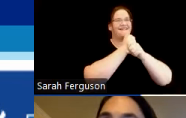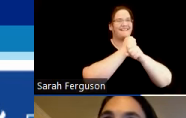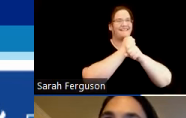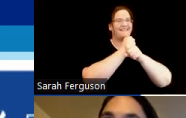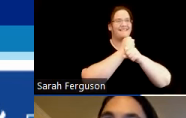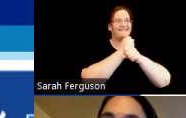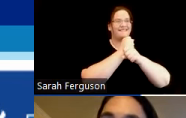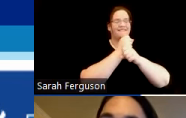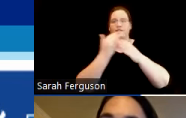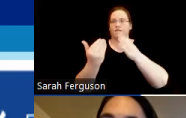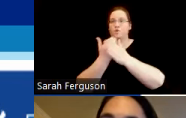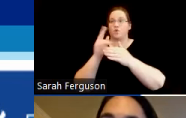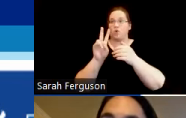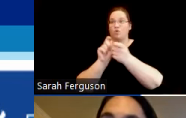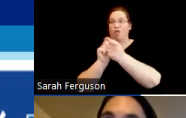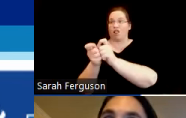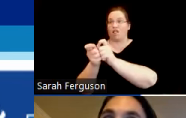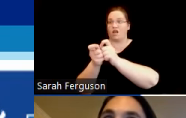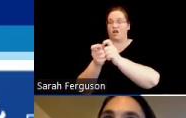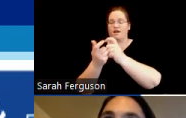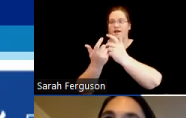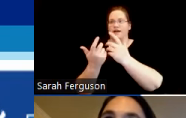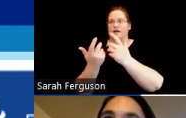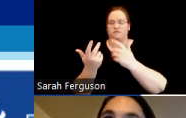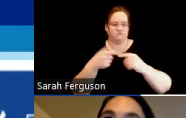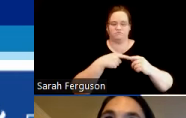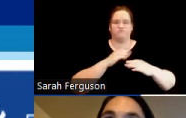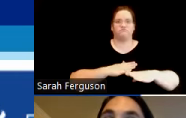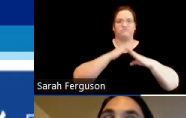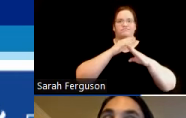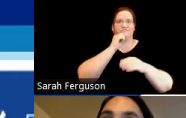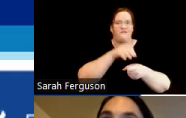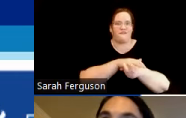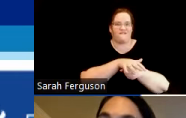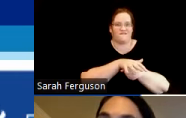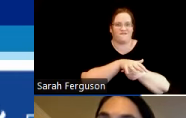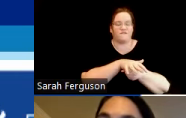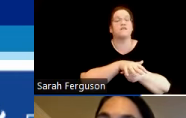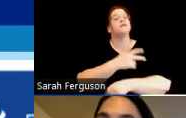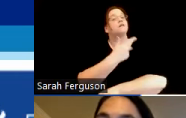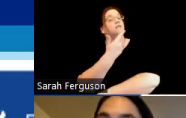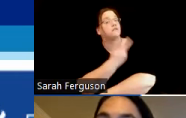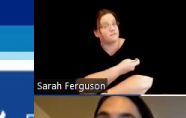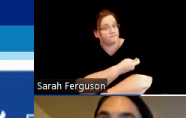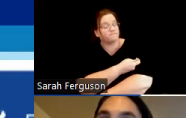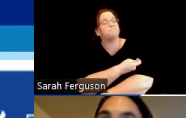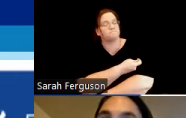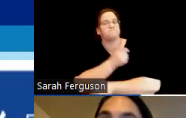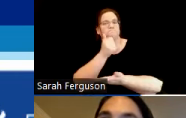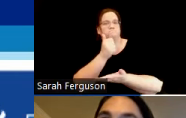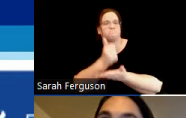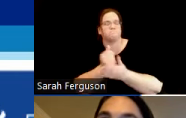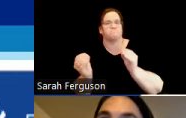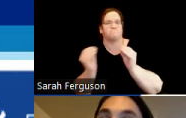future variant if your child were to be exposed to that. The vaccine helps to provide longer lasting immunity, and it